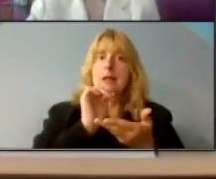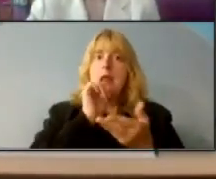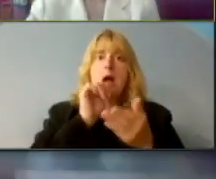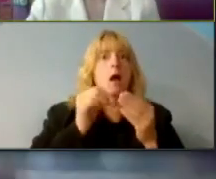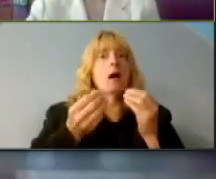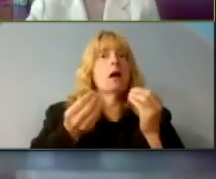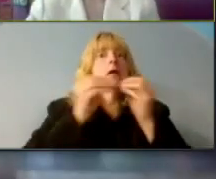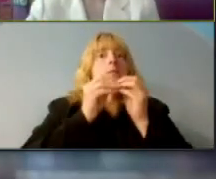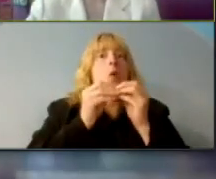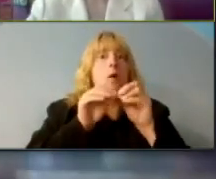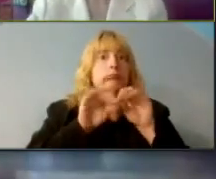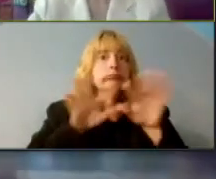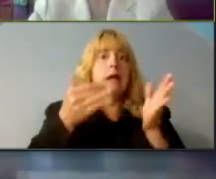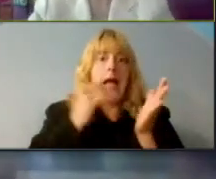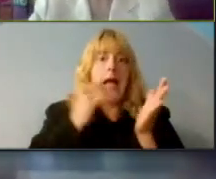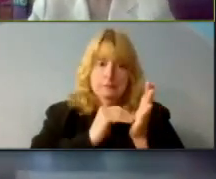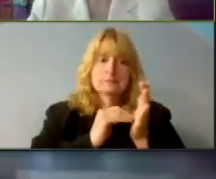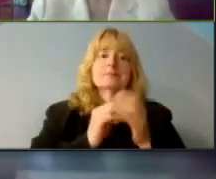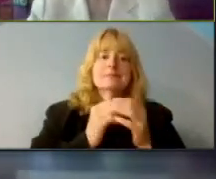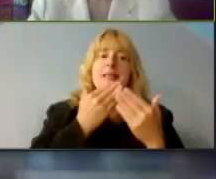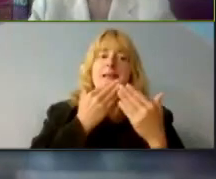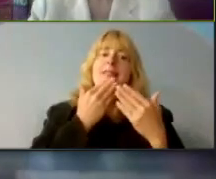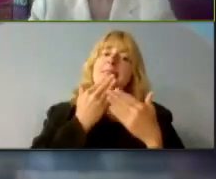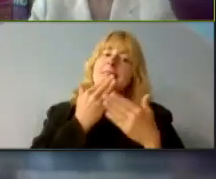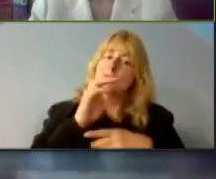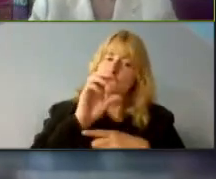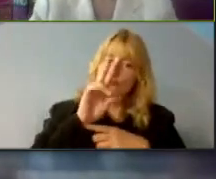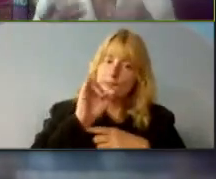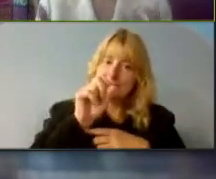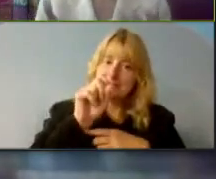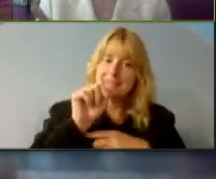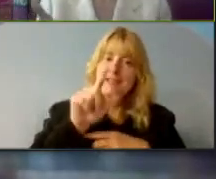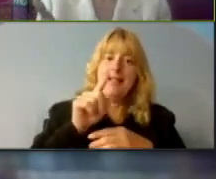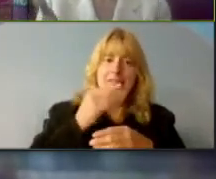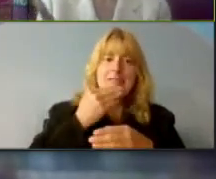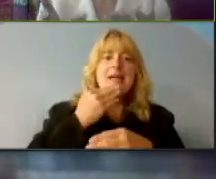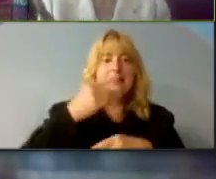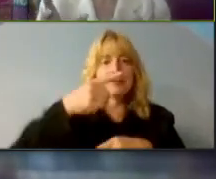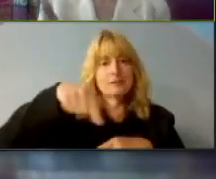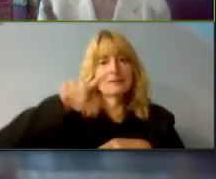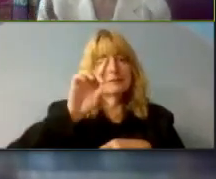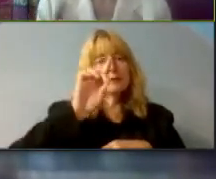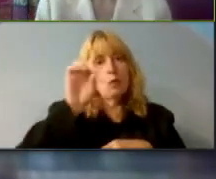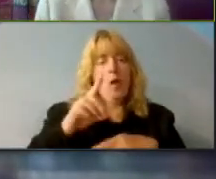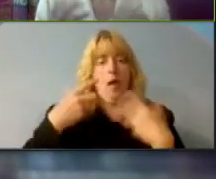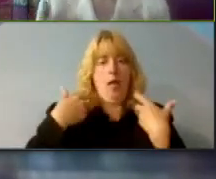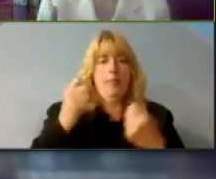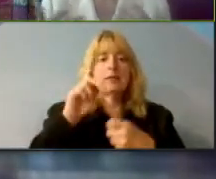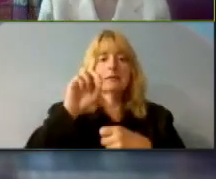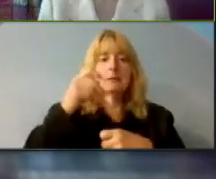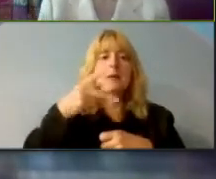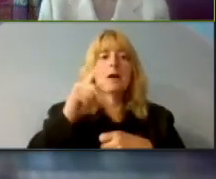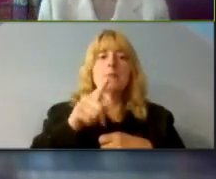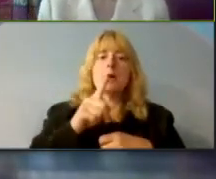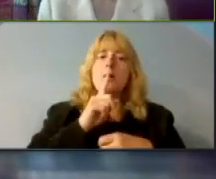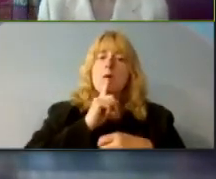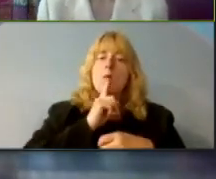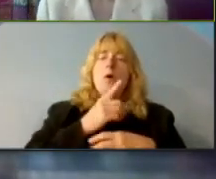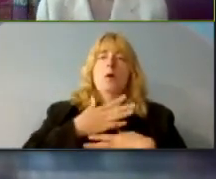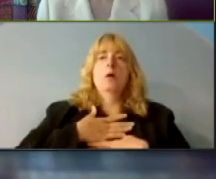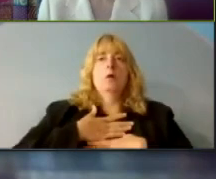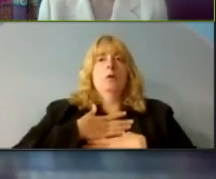And Crystal, thank you and all at the Detroit Health Department. This has been a really heavy lift because we know